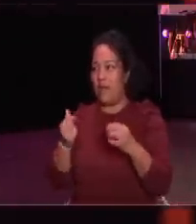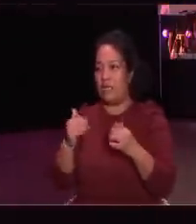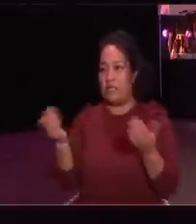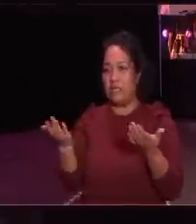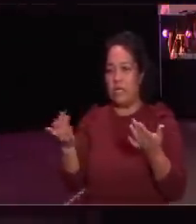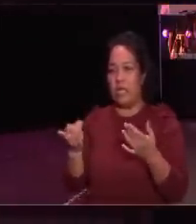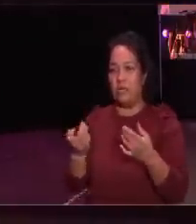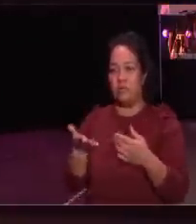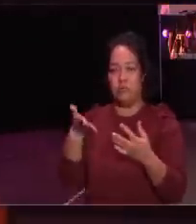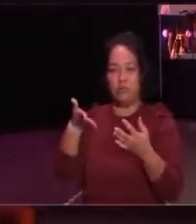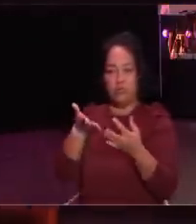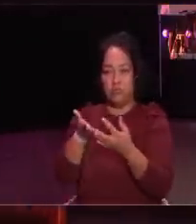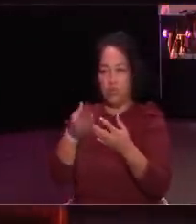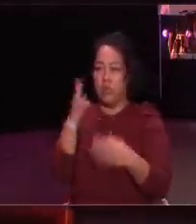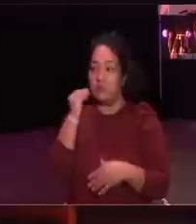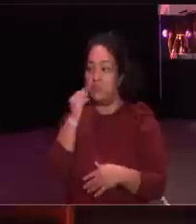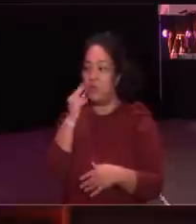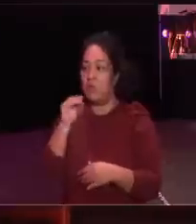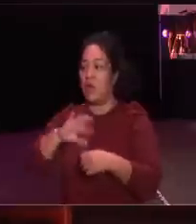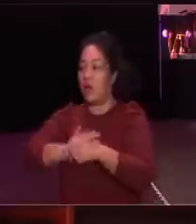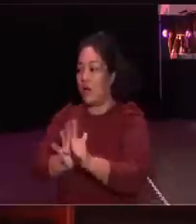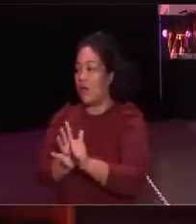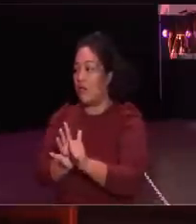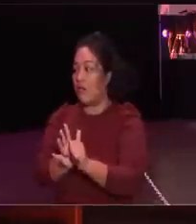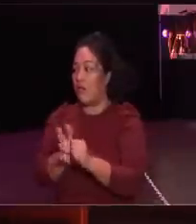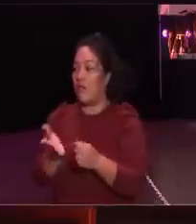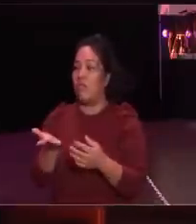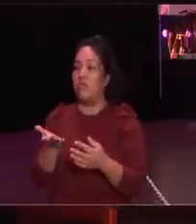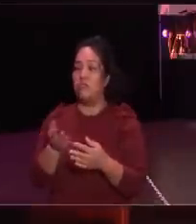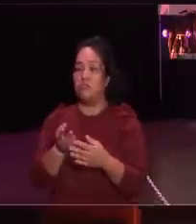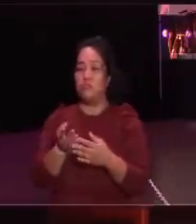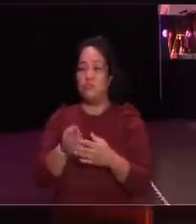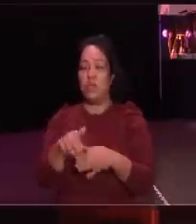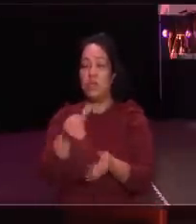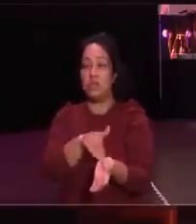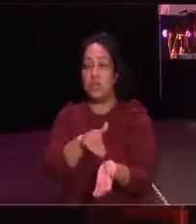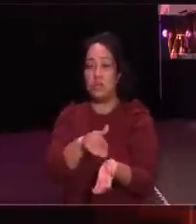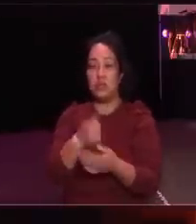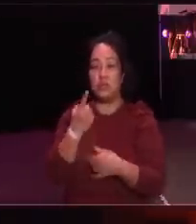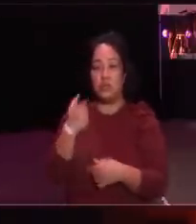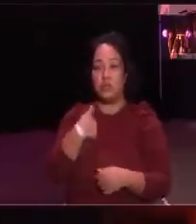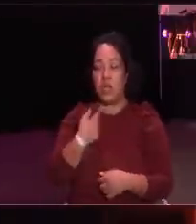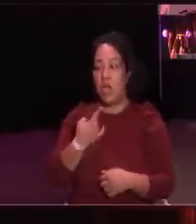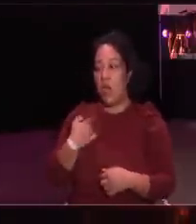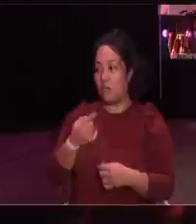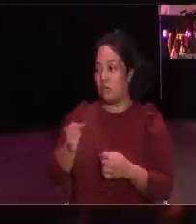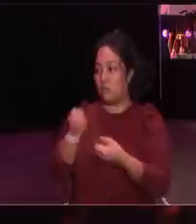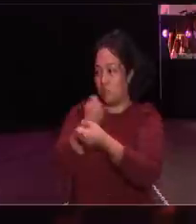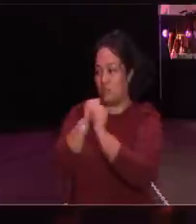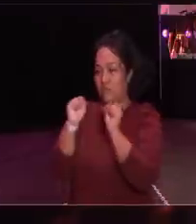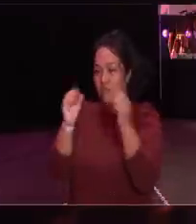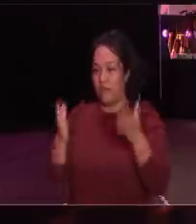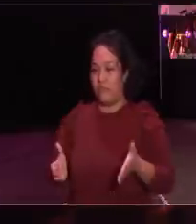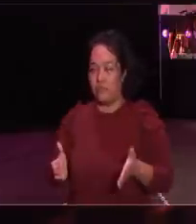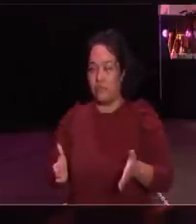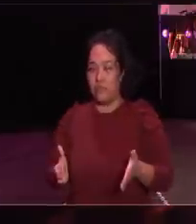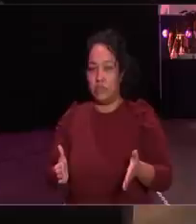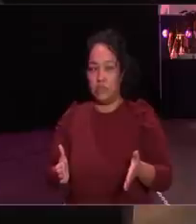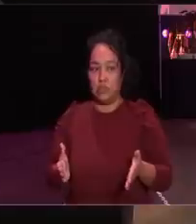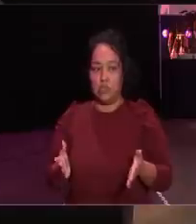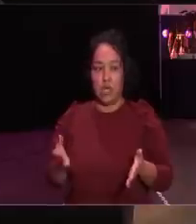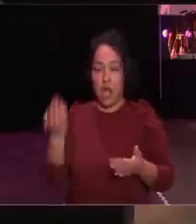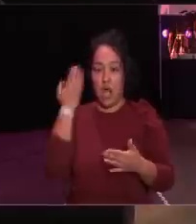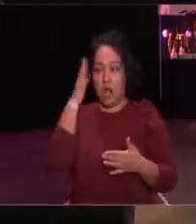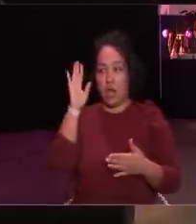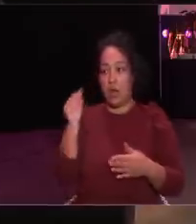You went through COVID. Me dijo mi doctor, tú eres un survivor. My doctor told me that I was a survivor. Yo no sé cuántos los que están aquí. No